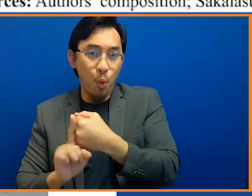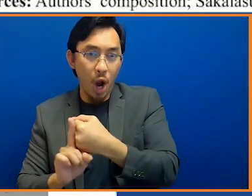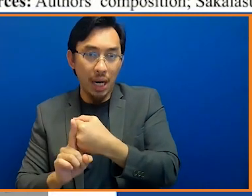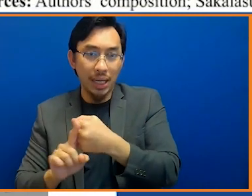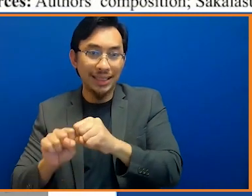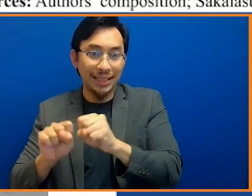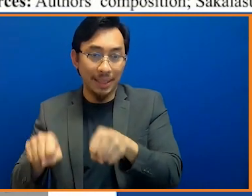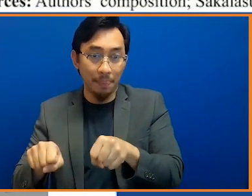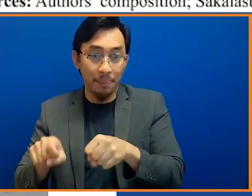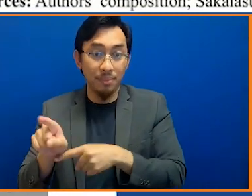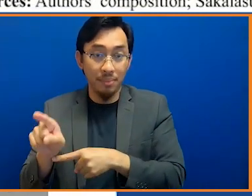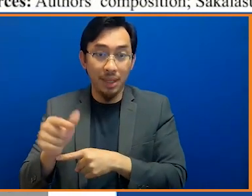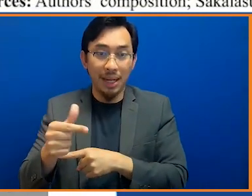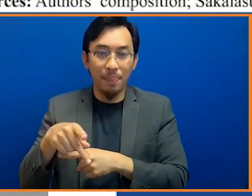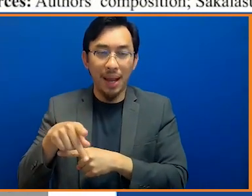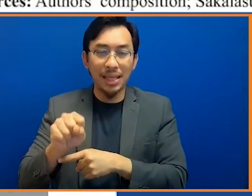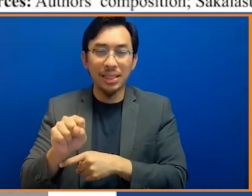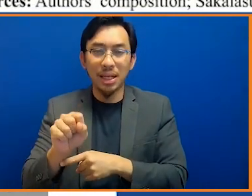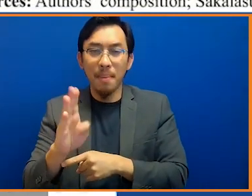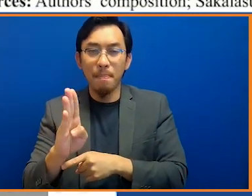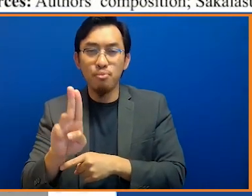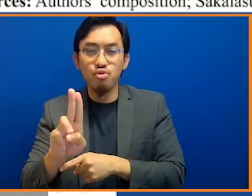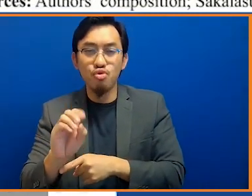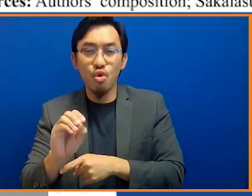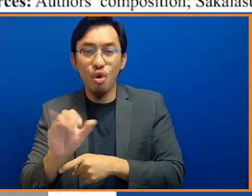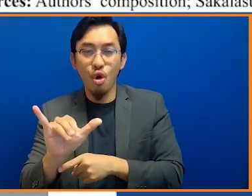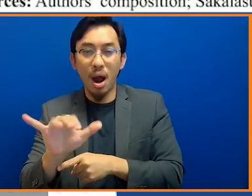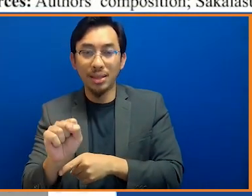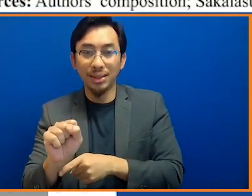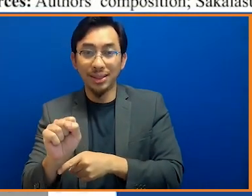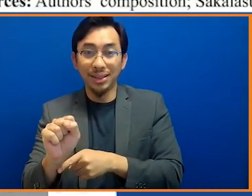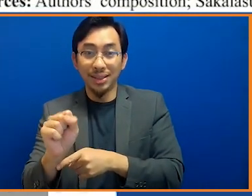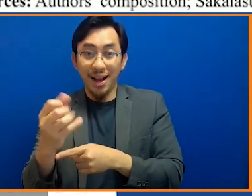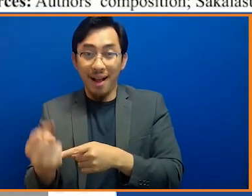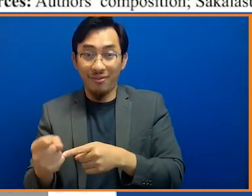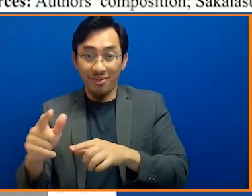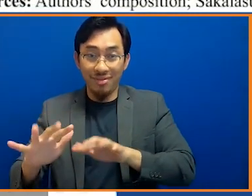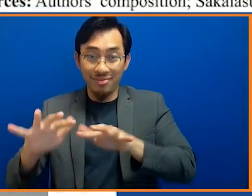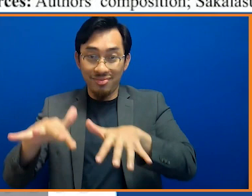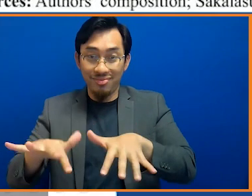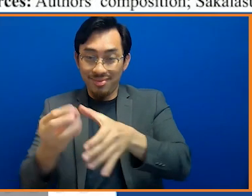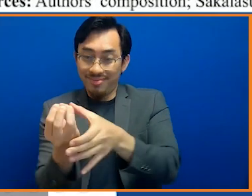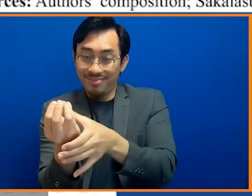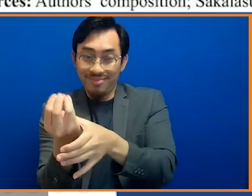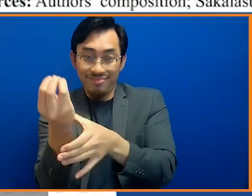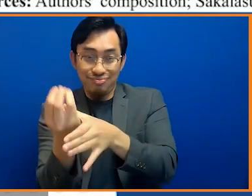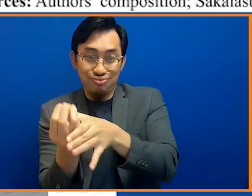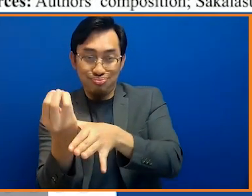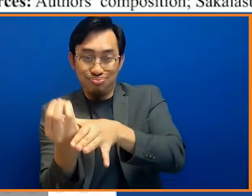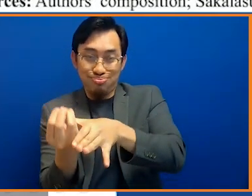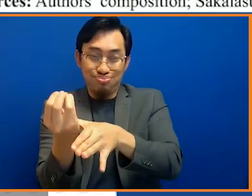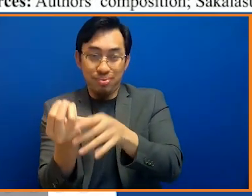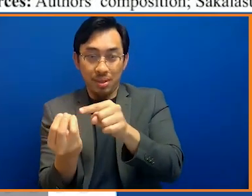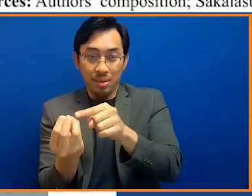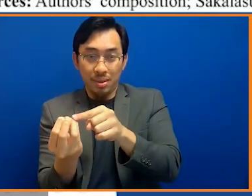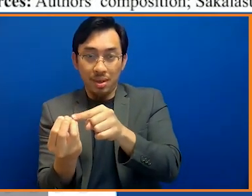number of GPS buoys over here, yeah, that